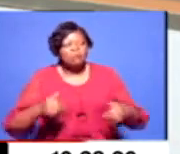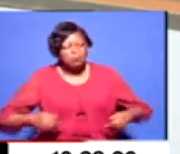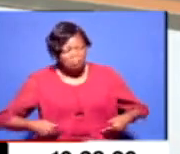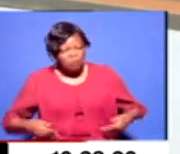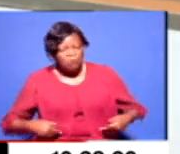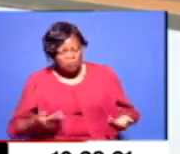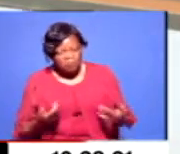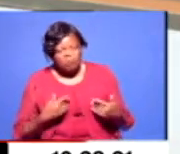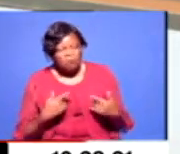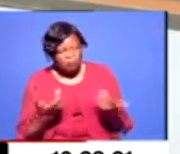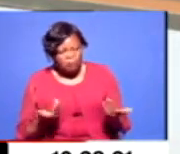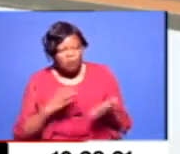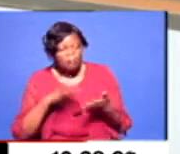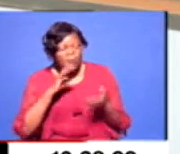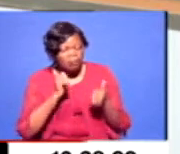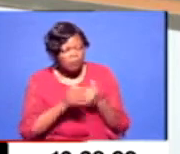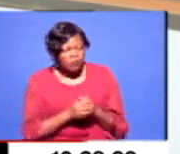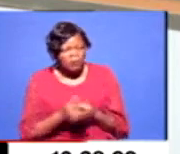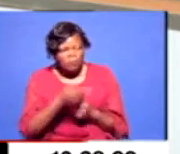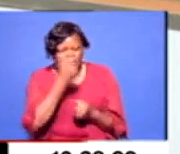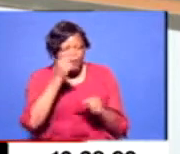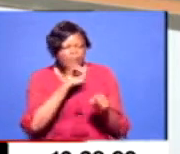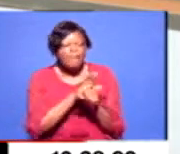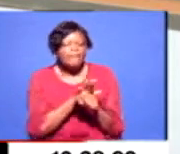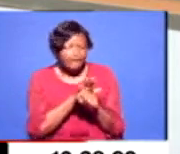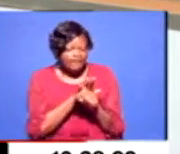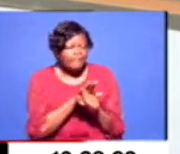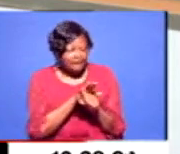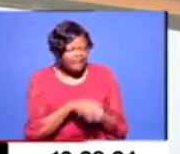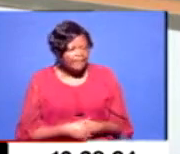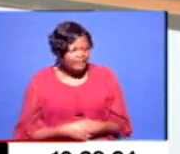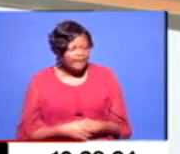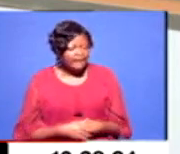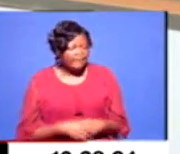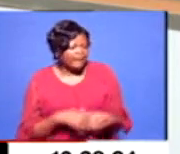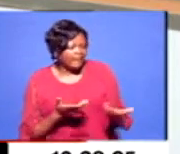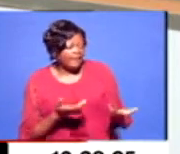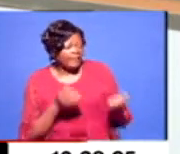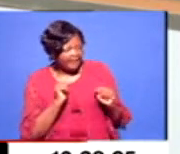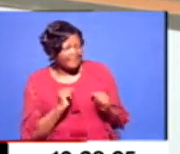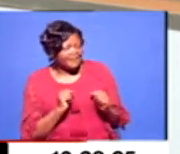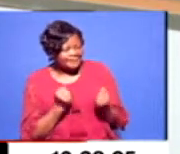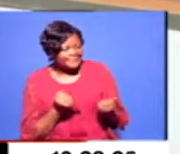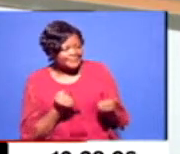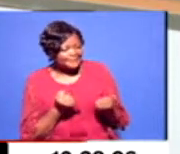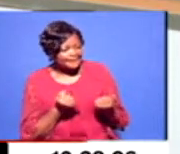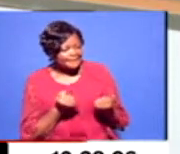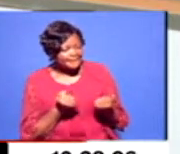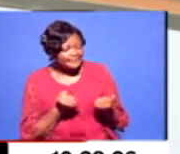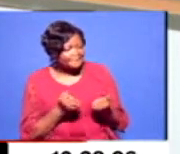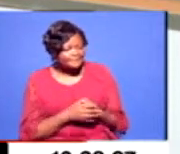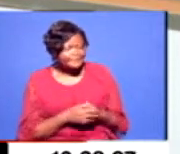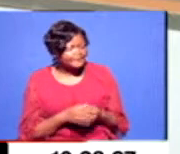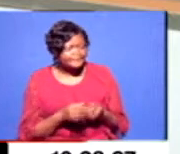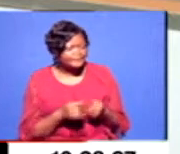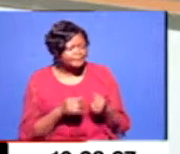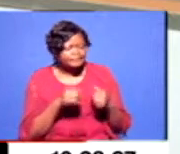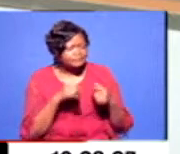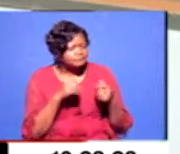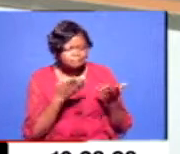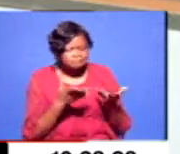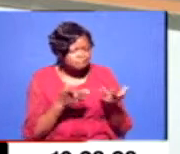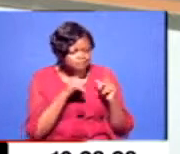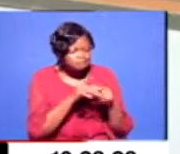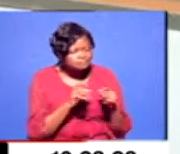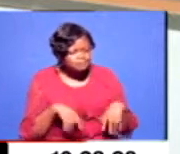had, especially because of COVID-19. How are you able to stay afloat? Because this is a program that you started back then,